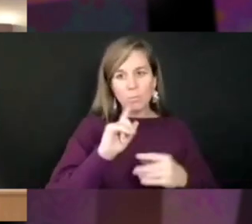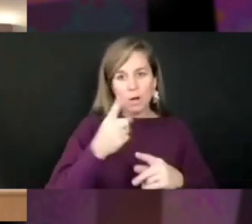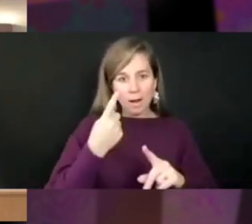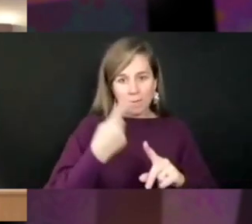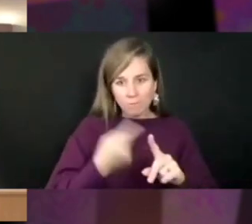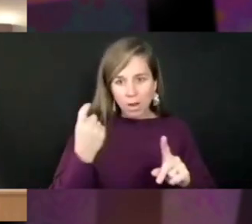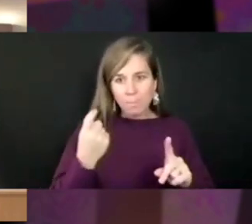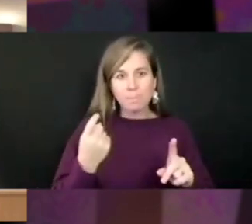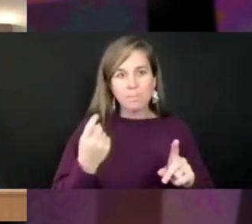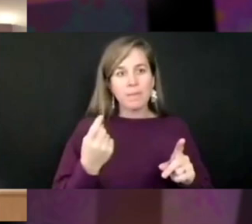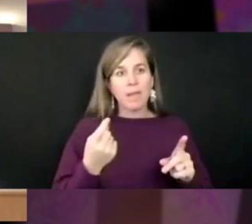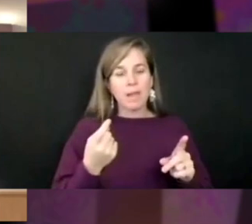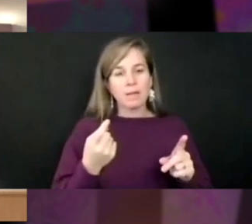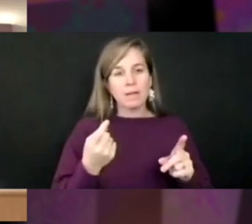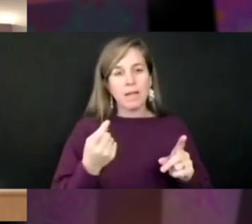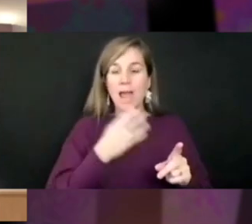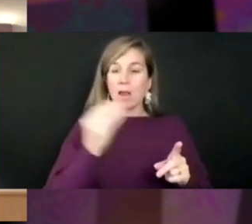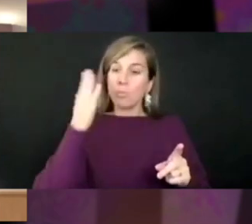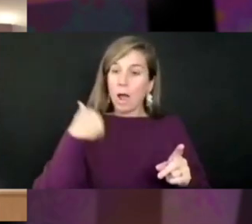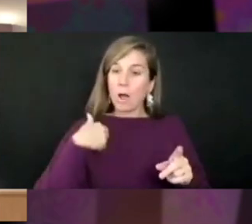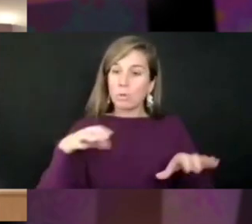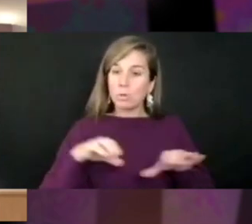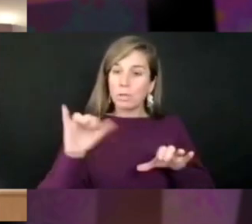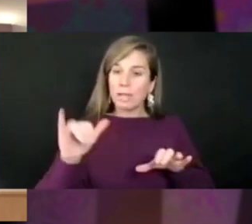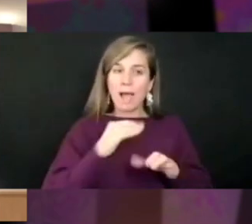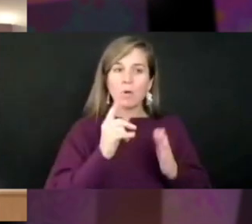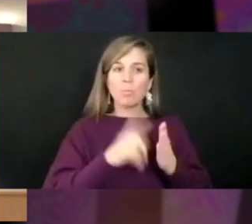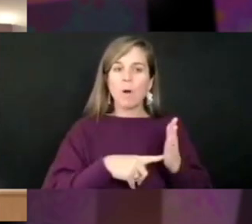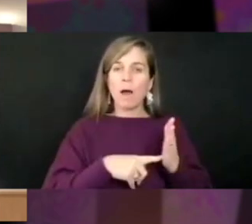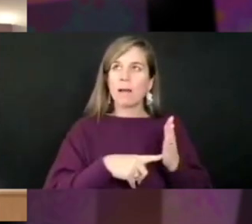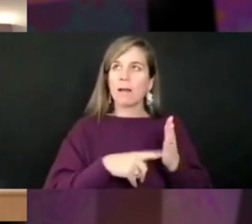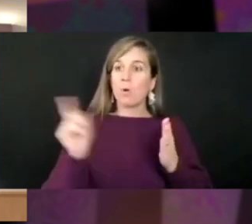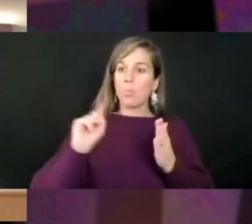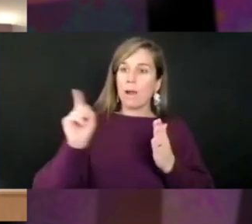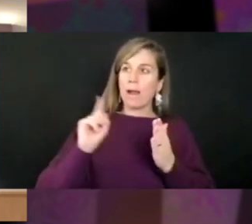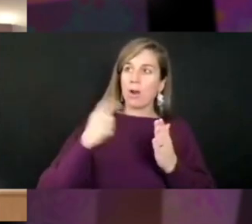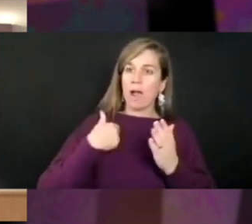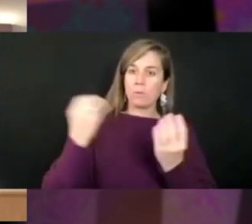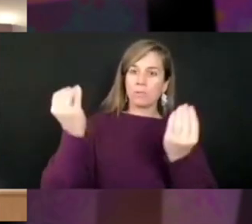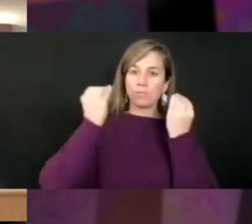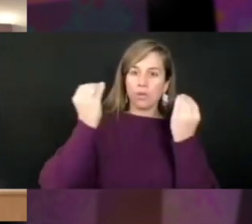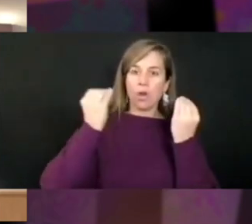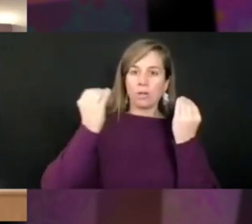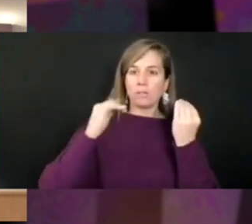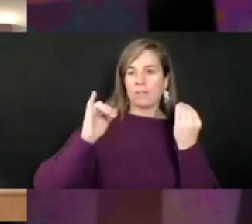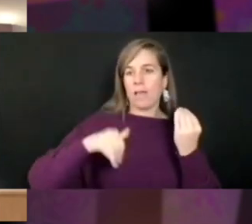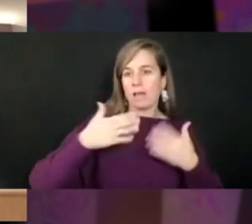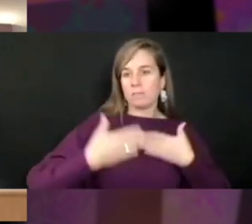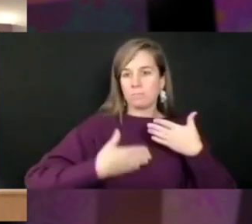from and why we were doing that and what teachings that it came from, you know?